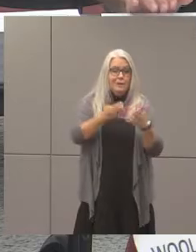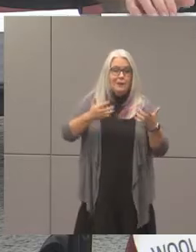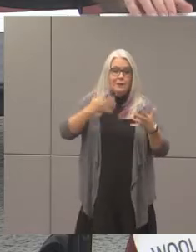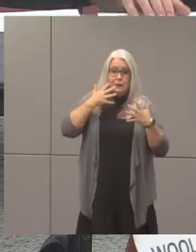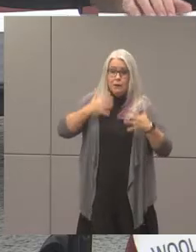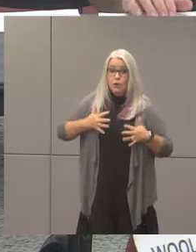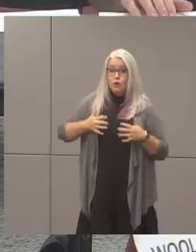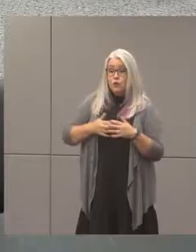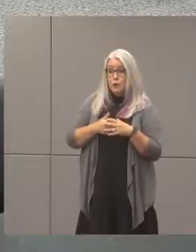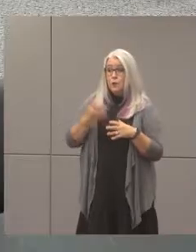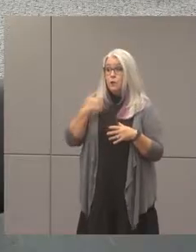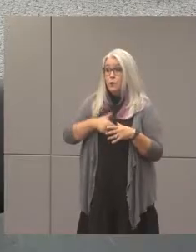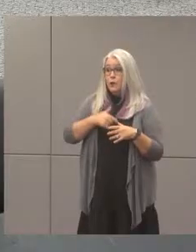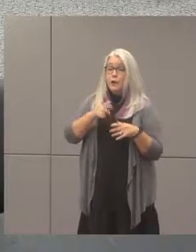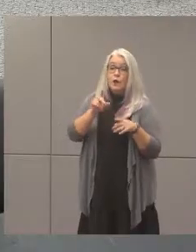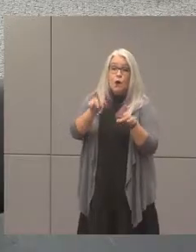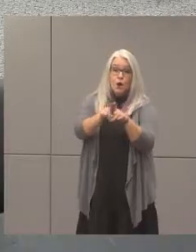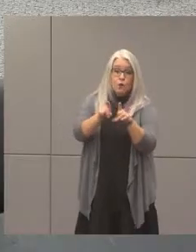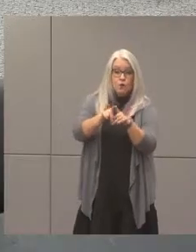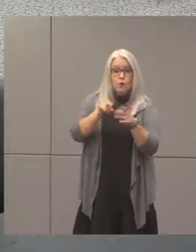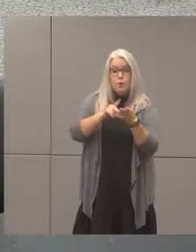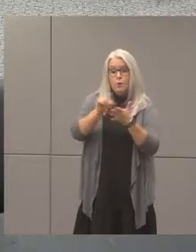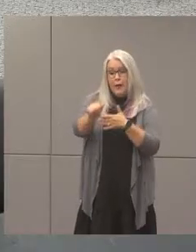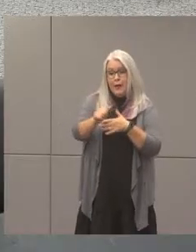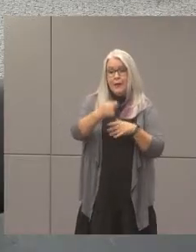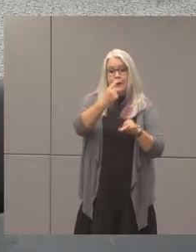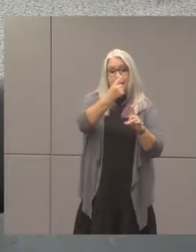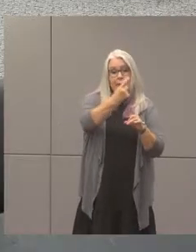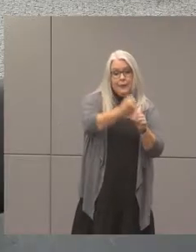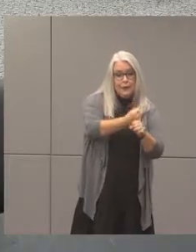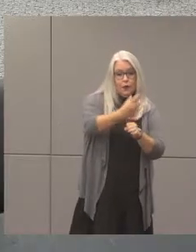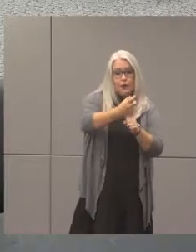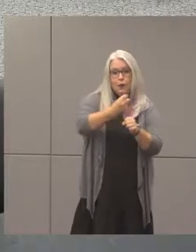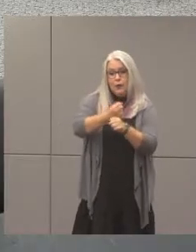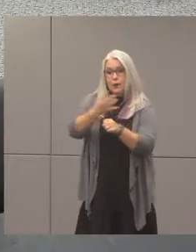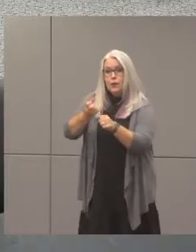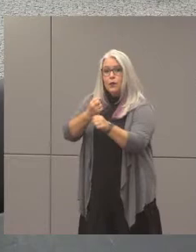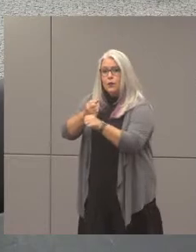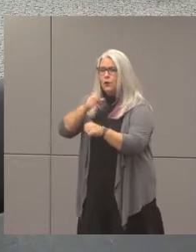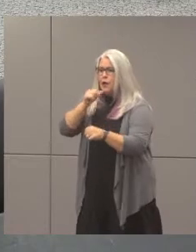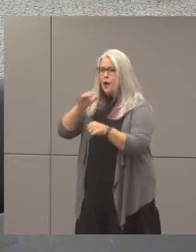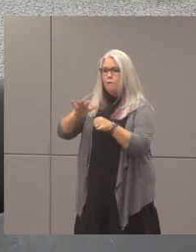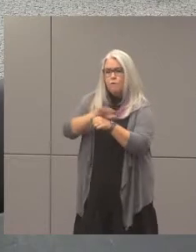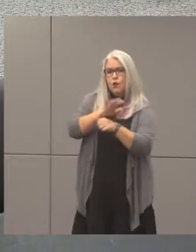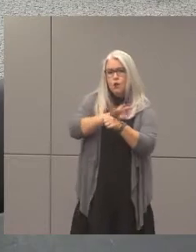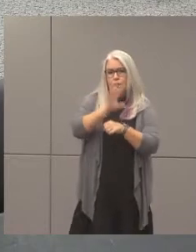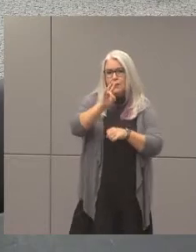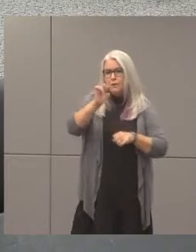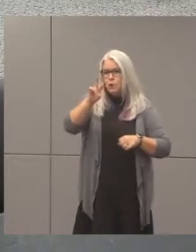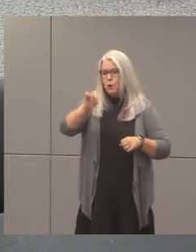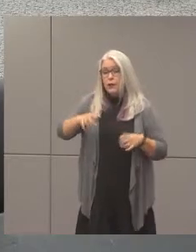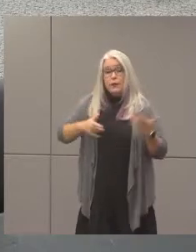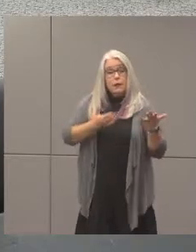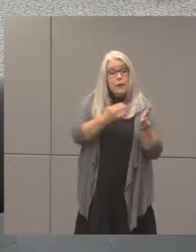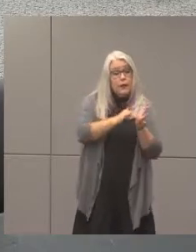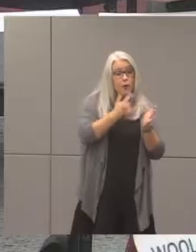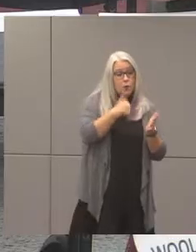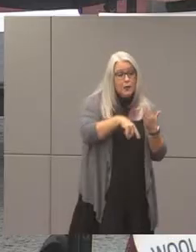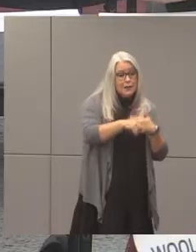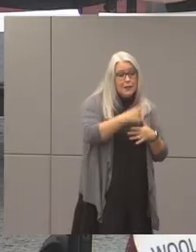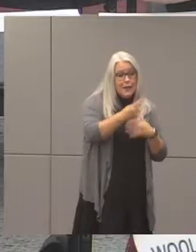And we do pay it year by year, so it's not the full 720 upfront. So what is the annual